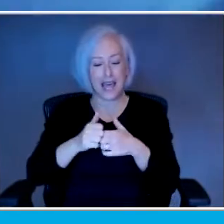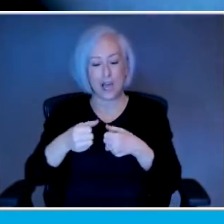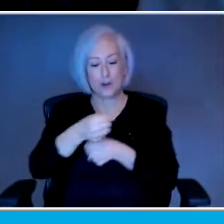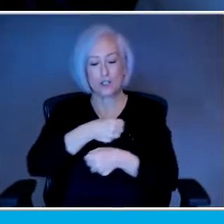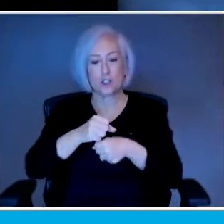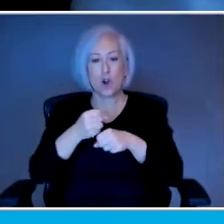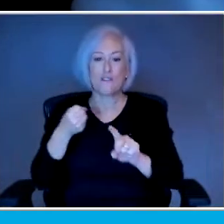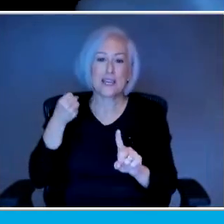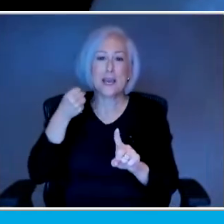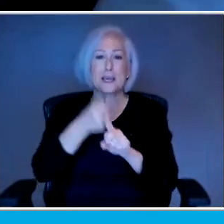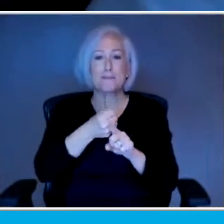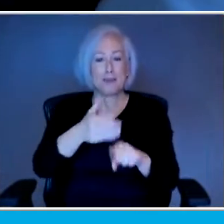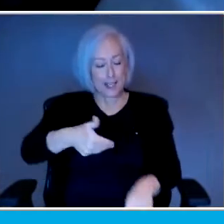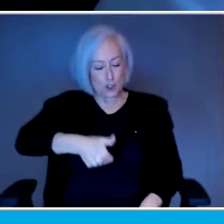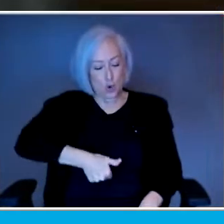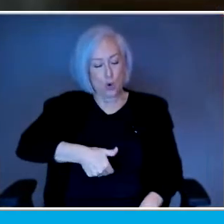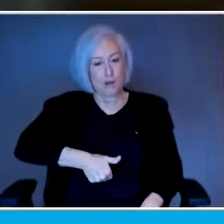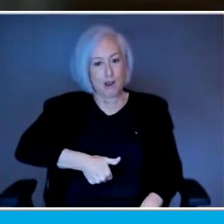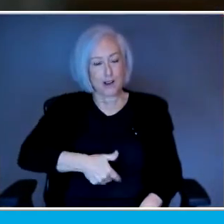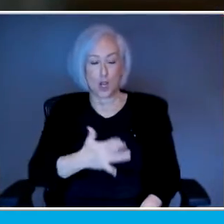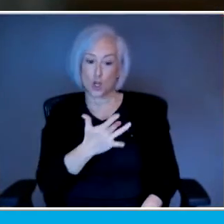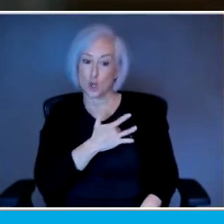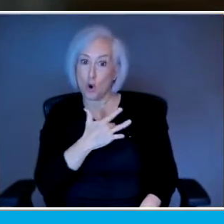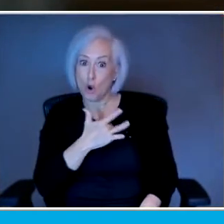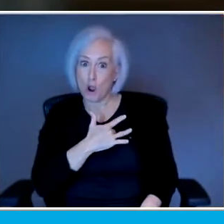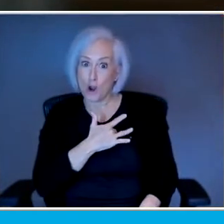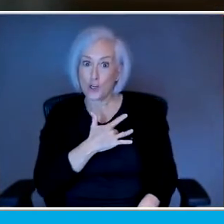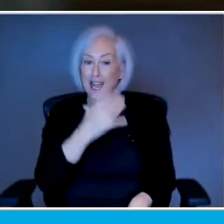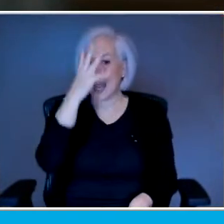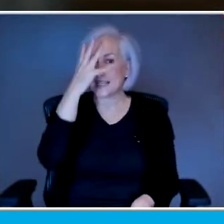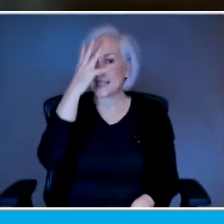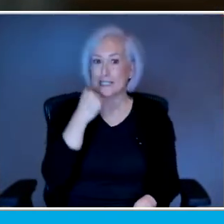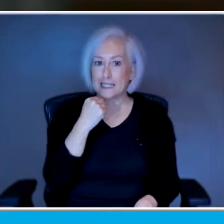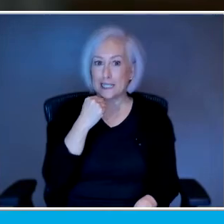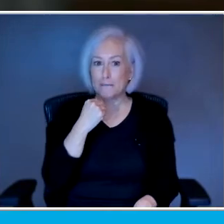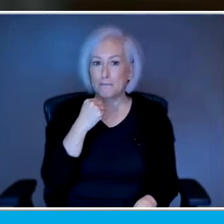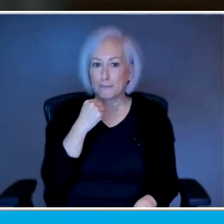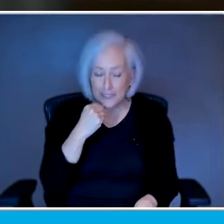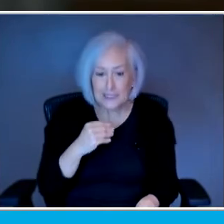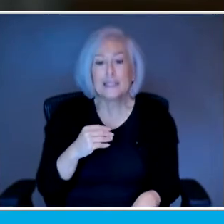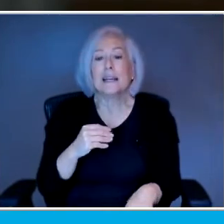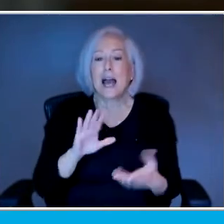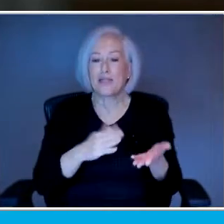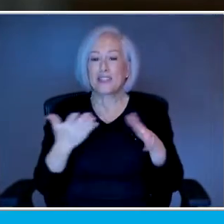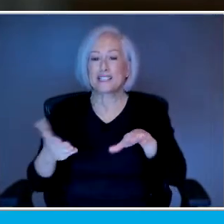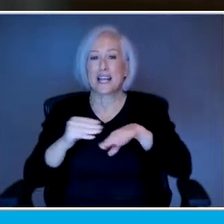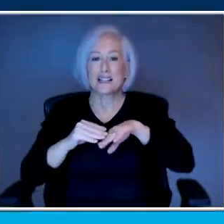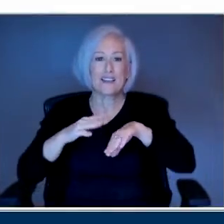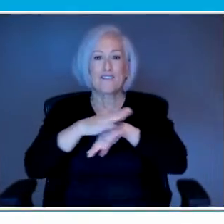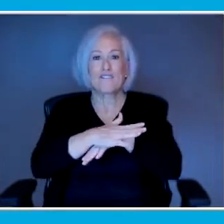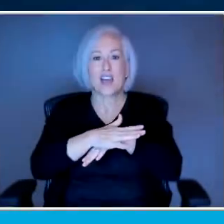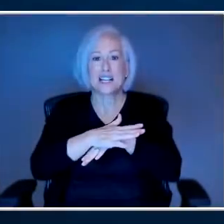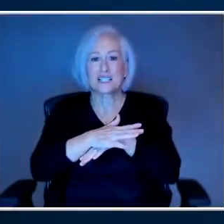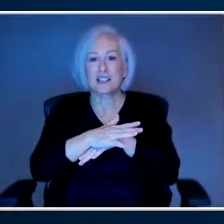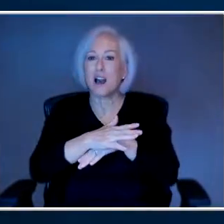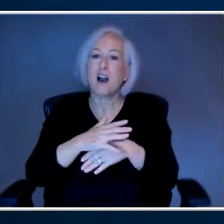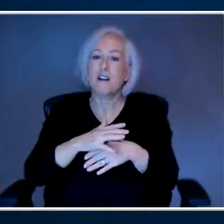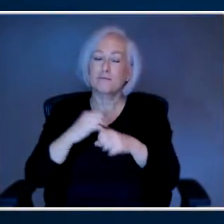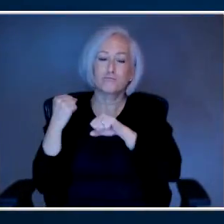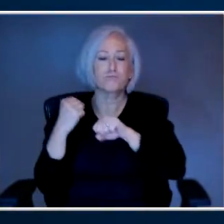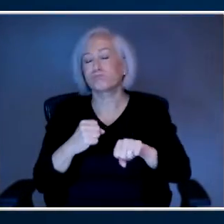your sleep? Plus the deadly effects of concentrated caffeine. What to watch for in the Nutrition Facts, Monday at